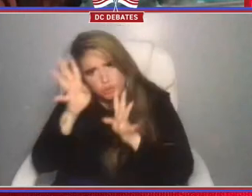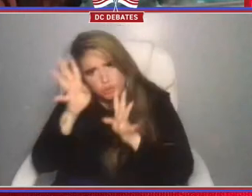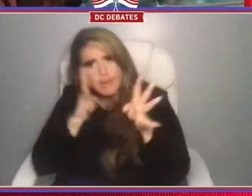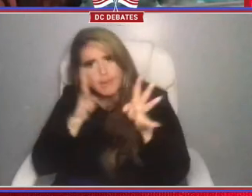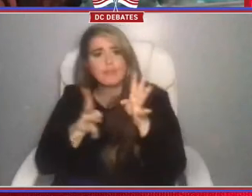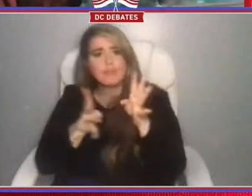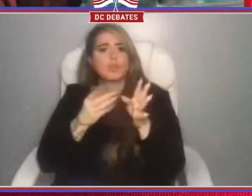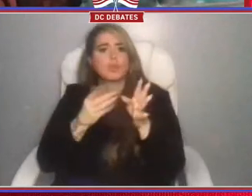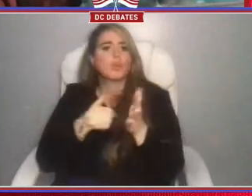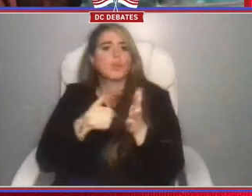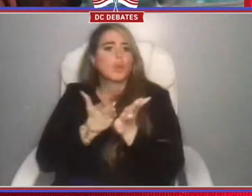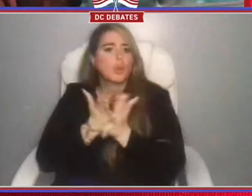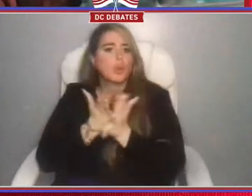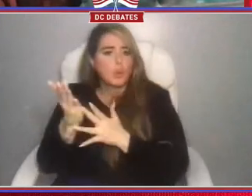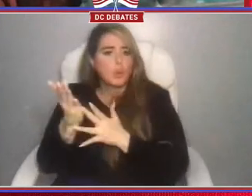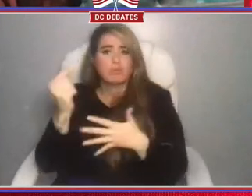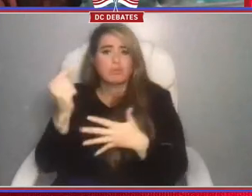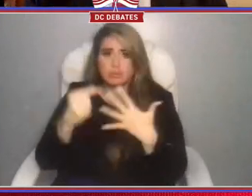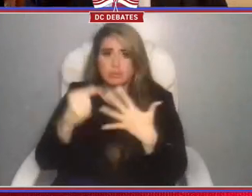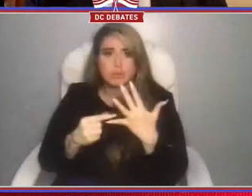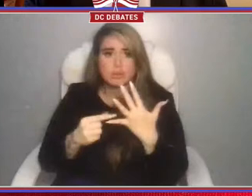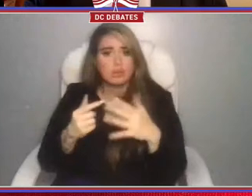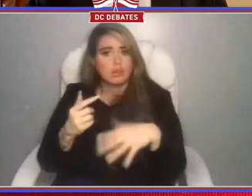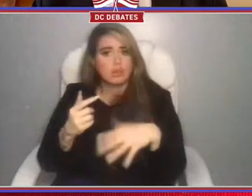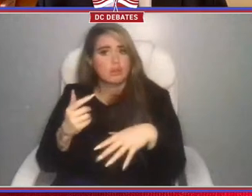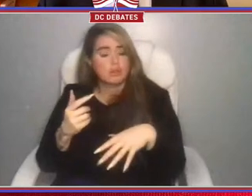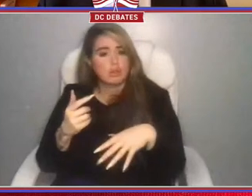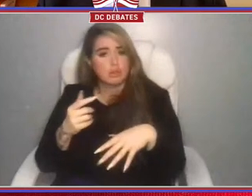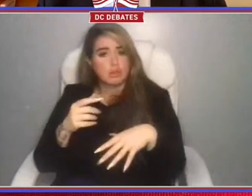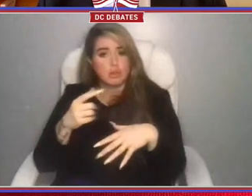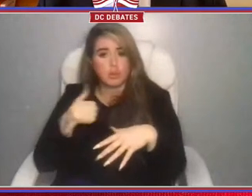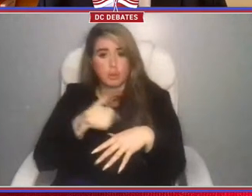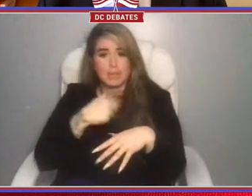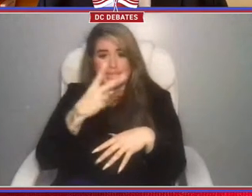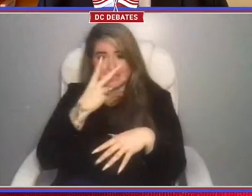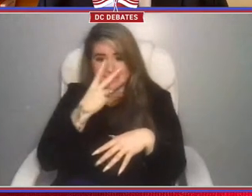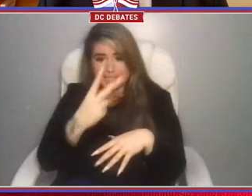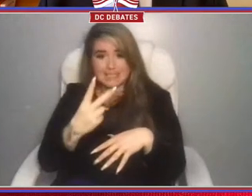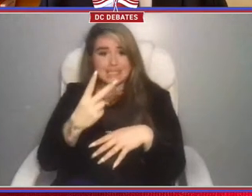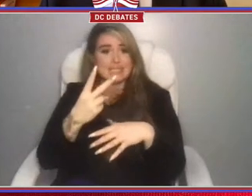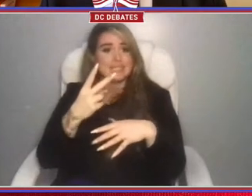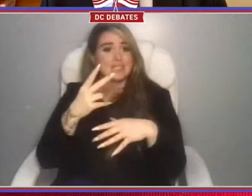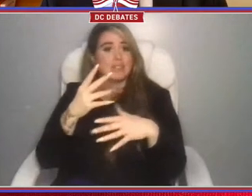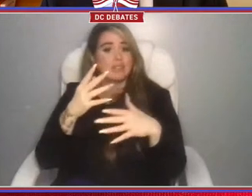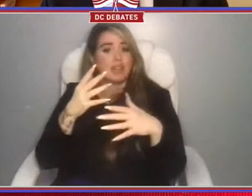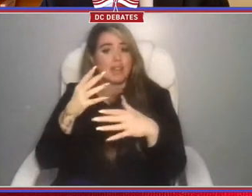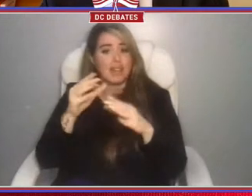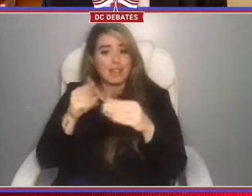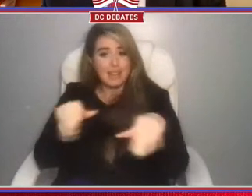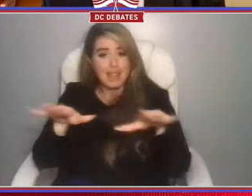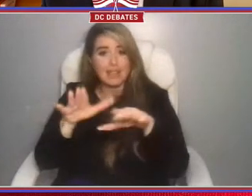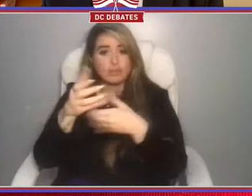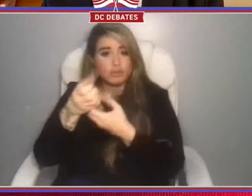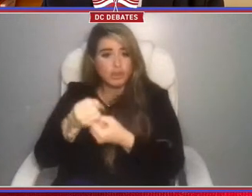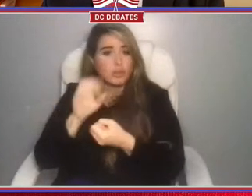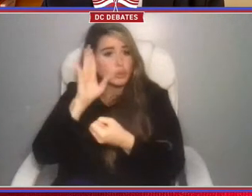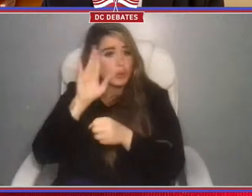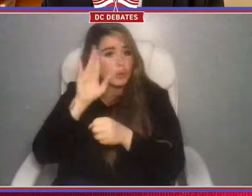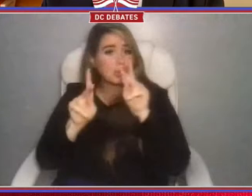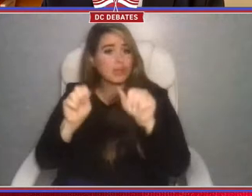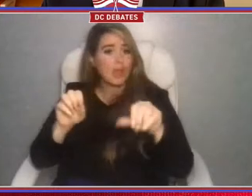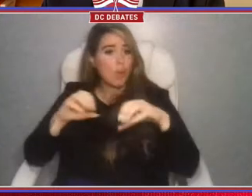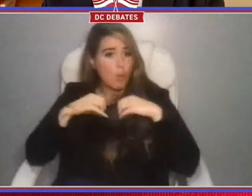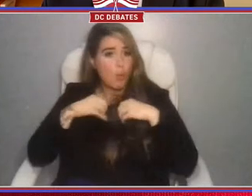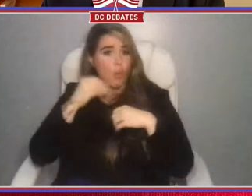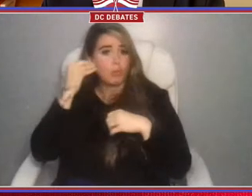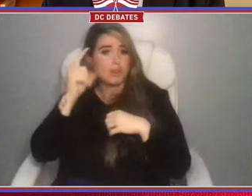8, one implements across the city through the Douglas Community Land Trust, not just showing that people can rent, but everyday people can own homes throughout the district. We want to expand